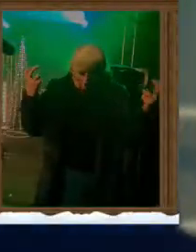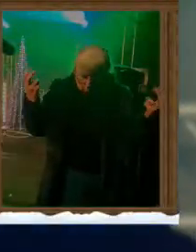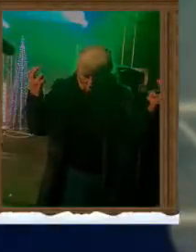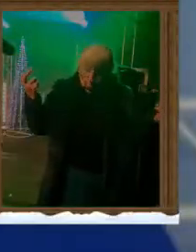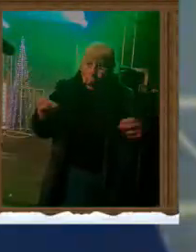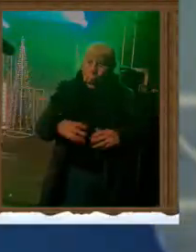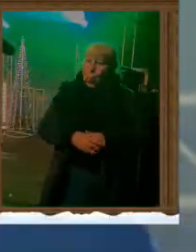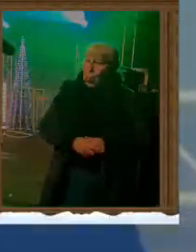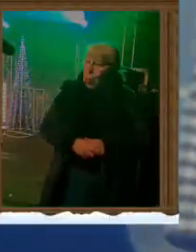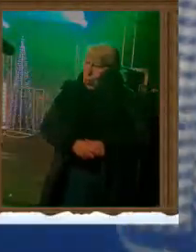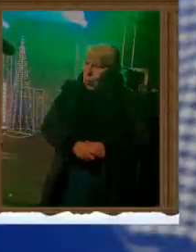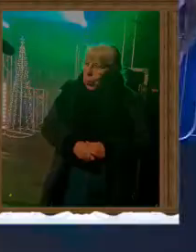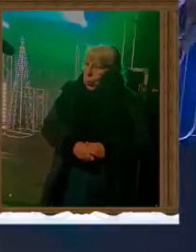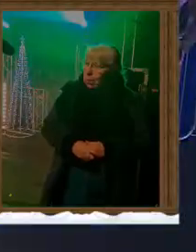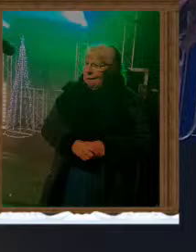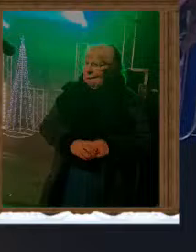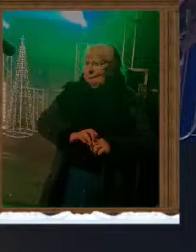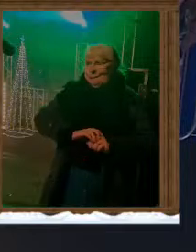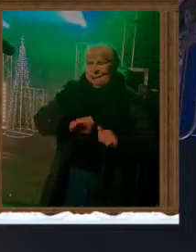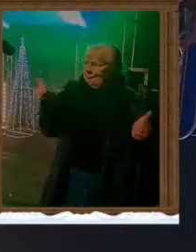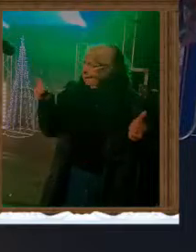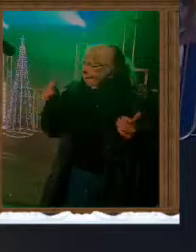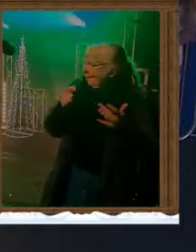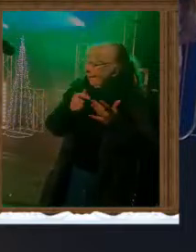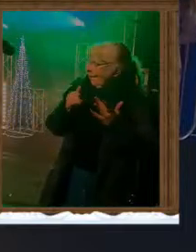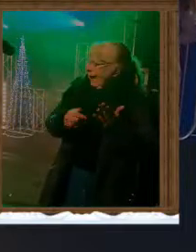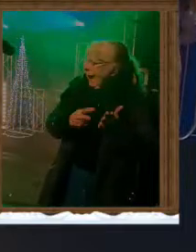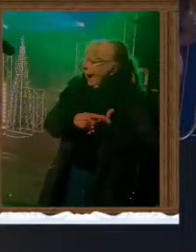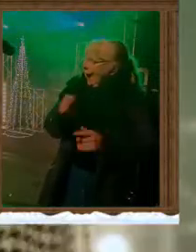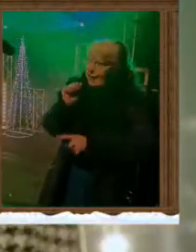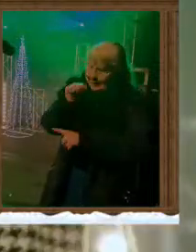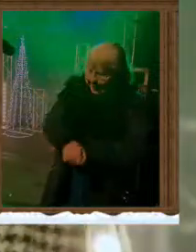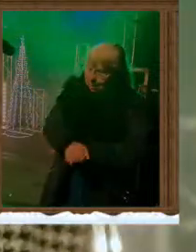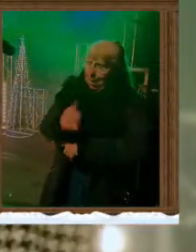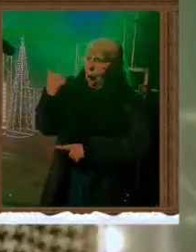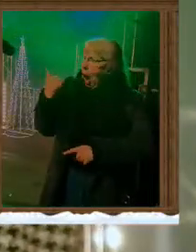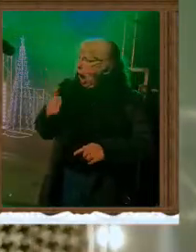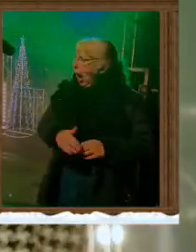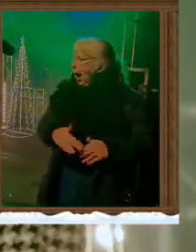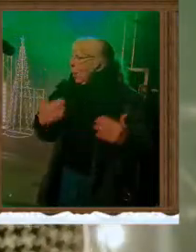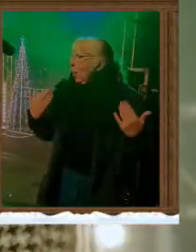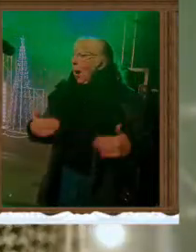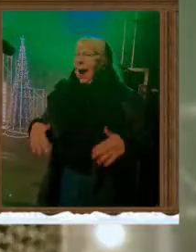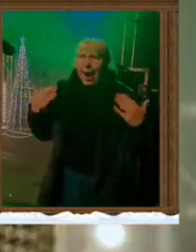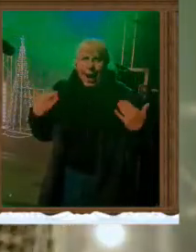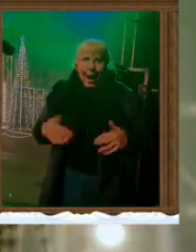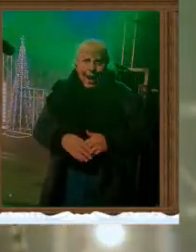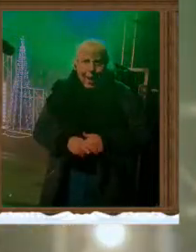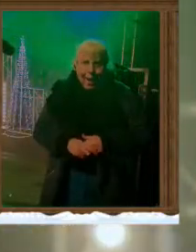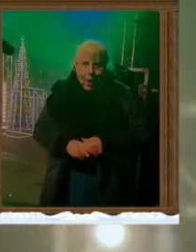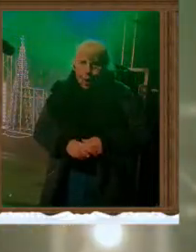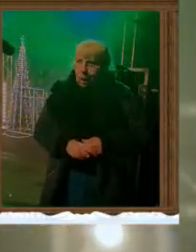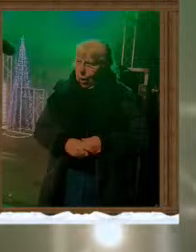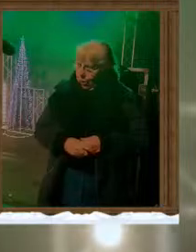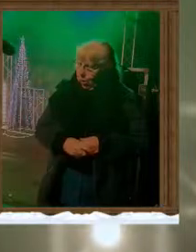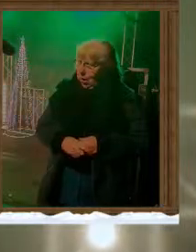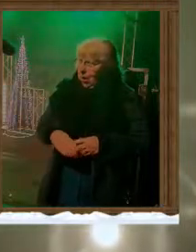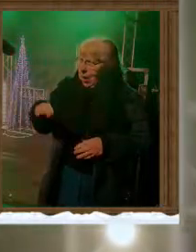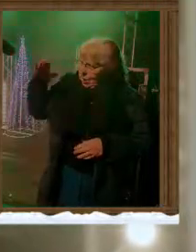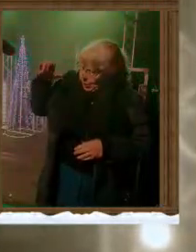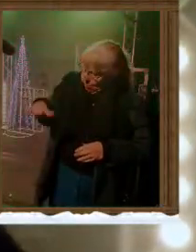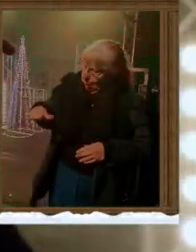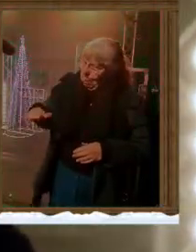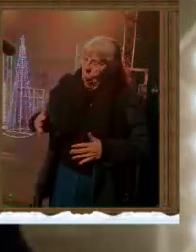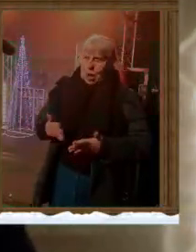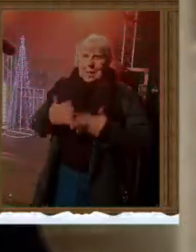Wow! How good is Isla McManus? My goodness! I just think, for such a small person, it's